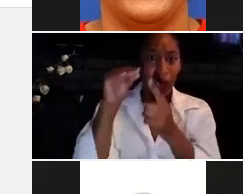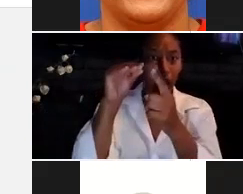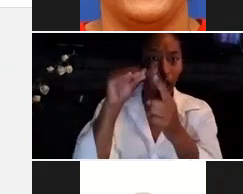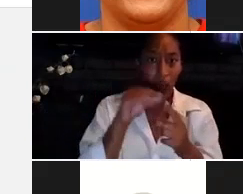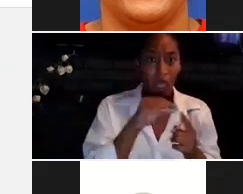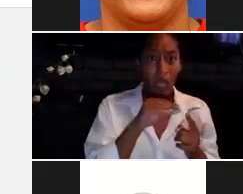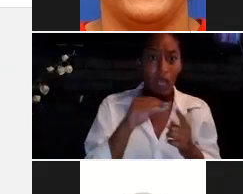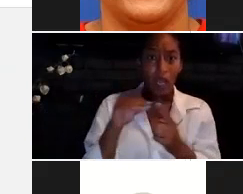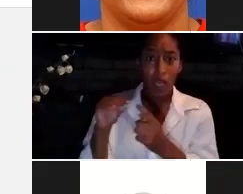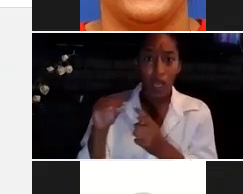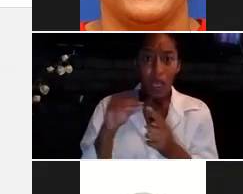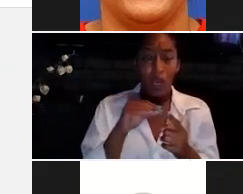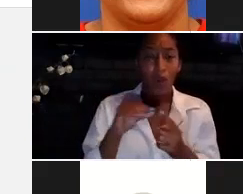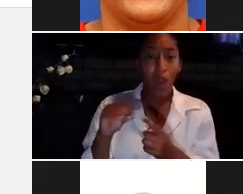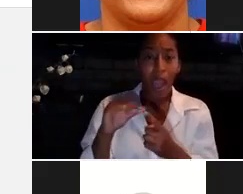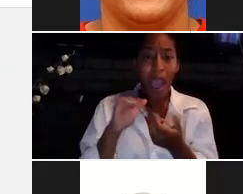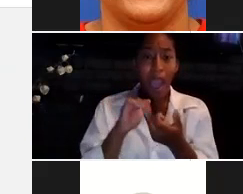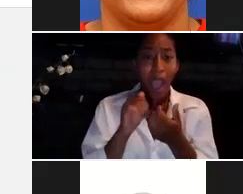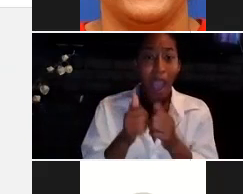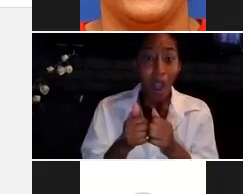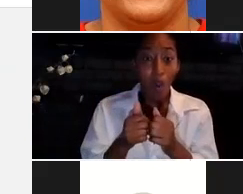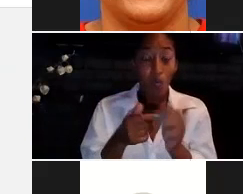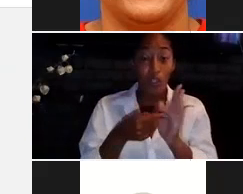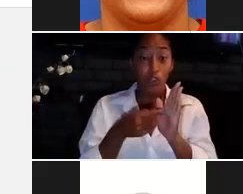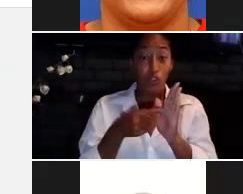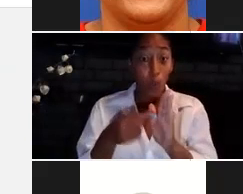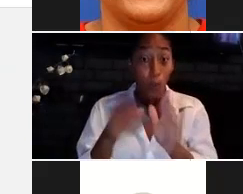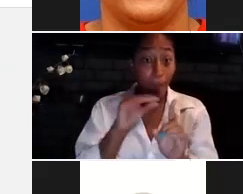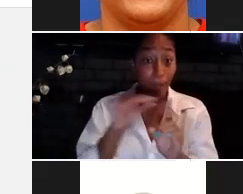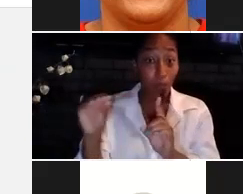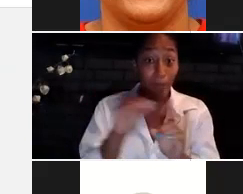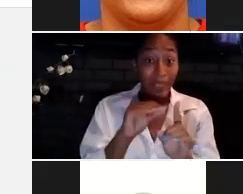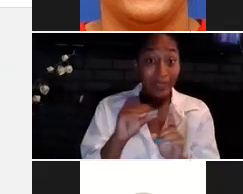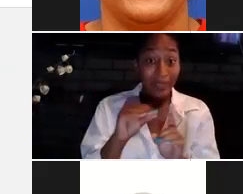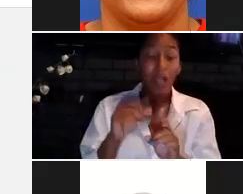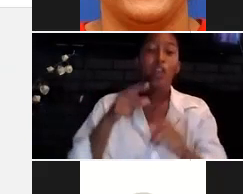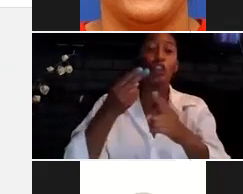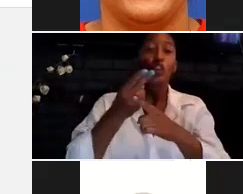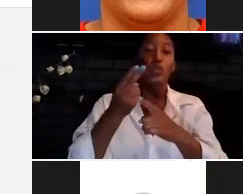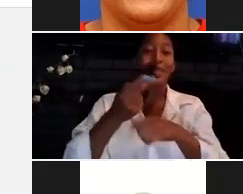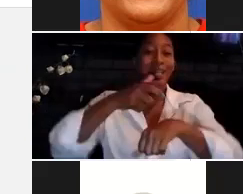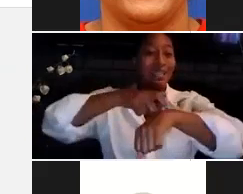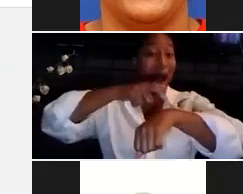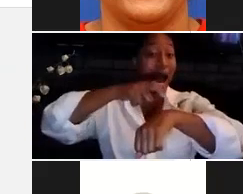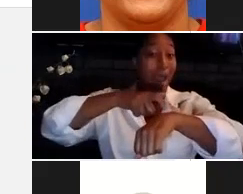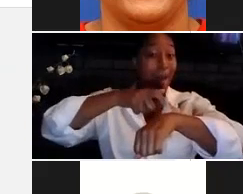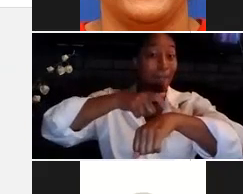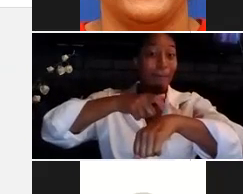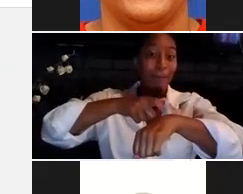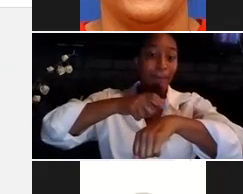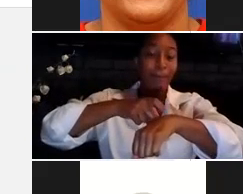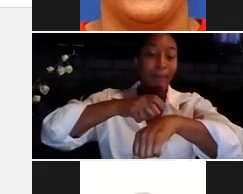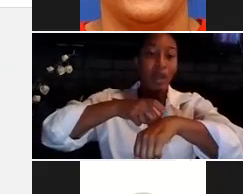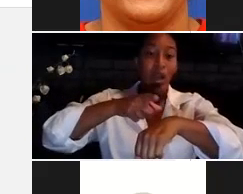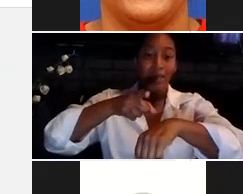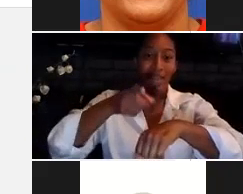be using the property time to help us do that. So we need to understand this idea of measuring